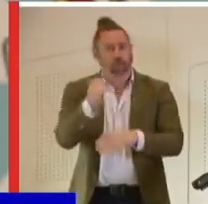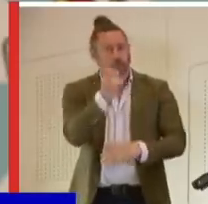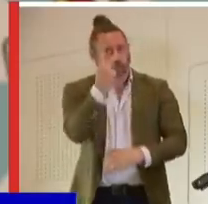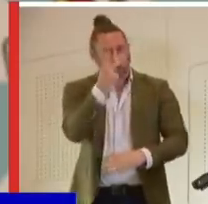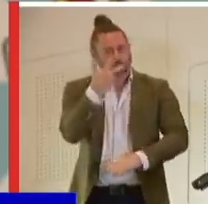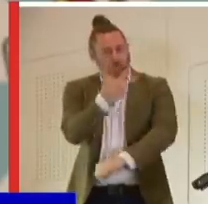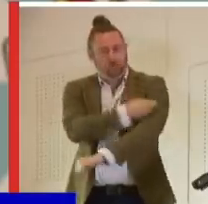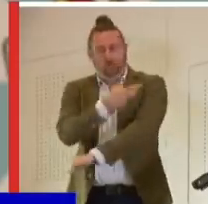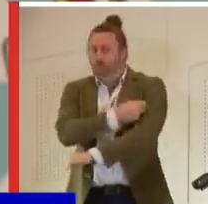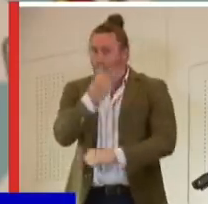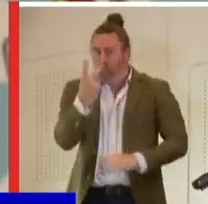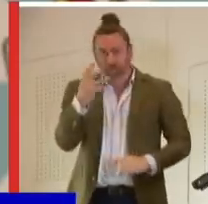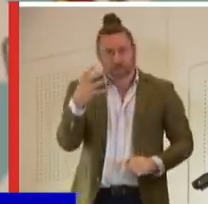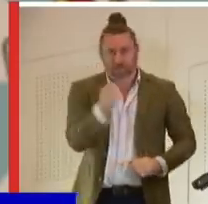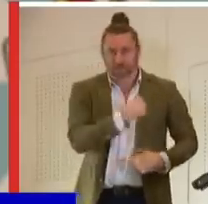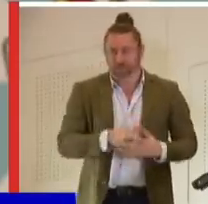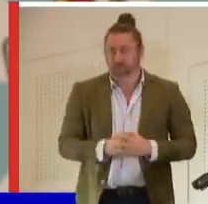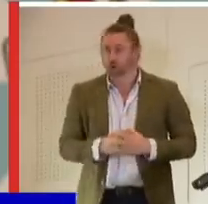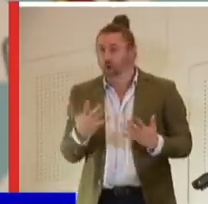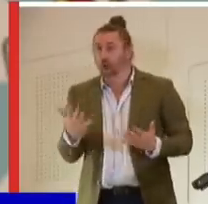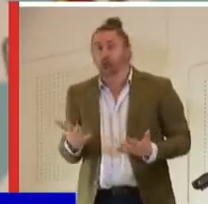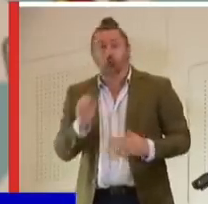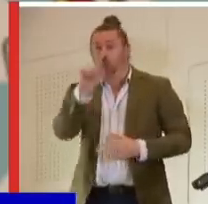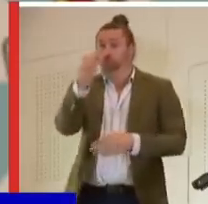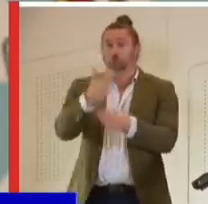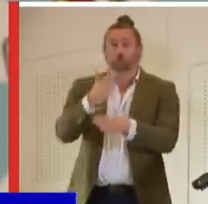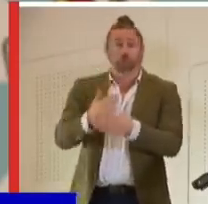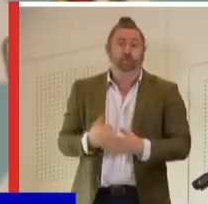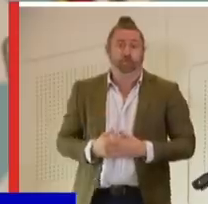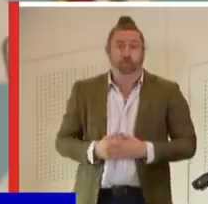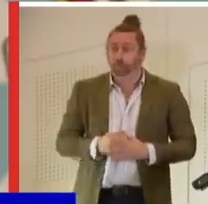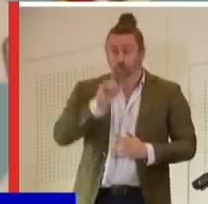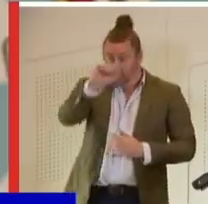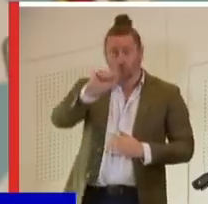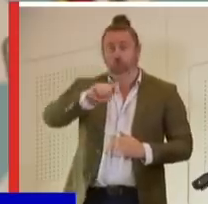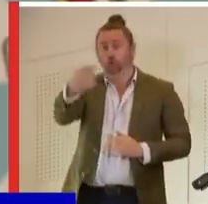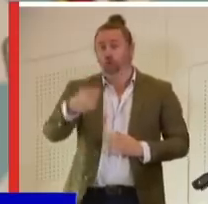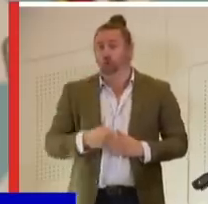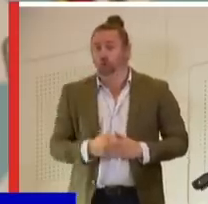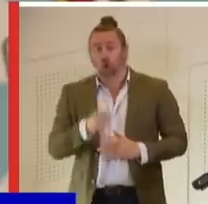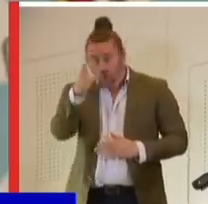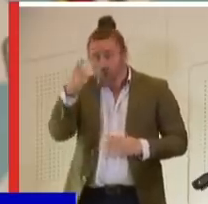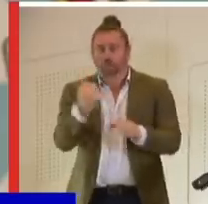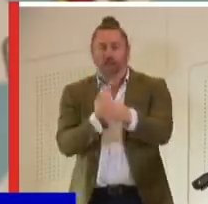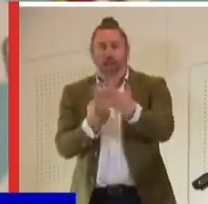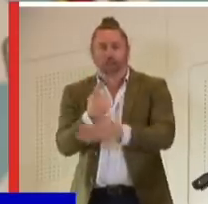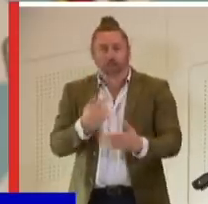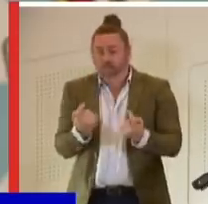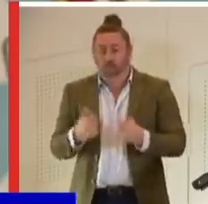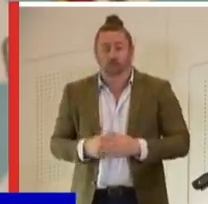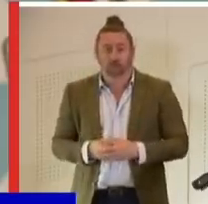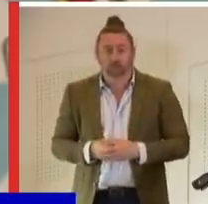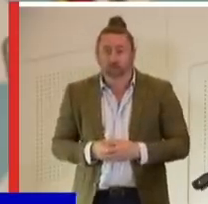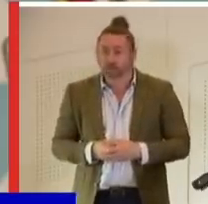vaccinated. So the faster we are vaccinated, the faster these deadlines will be achieved. So it does mean